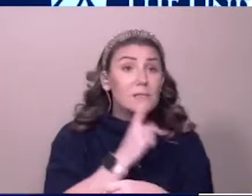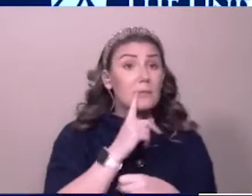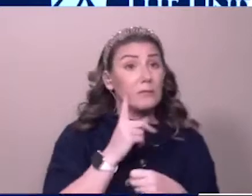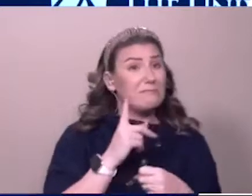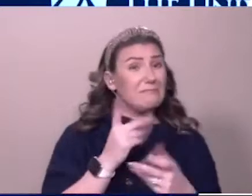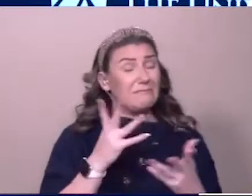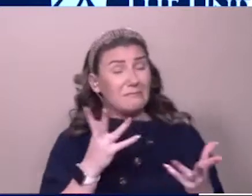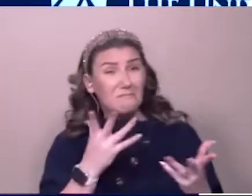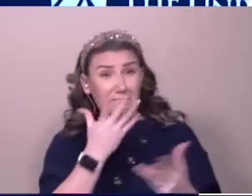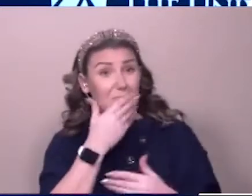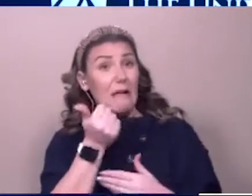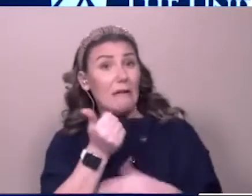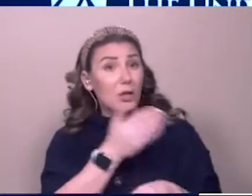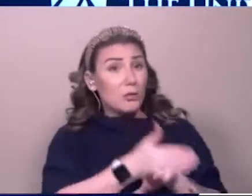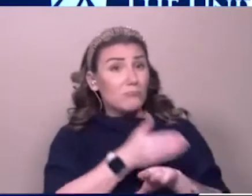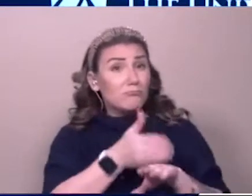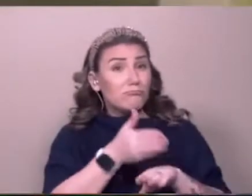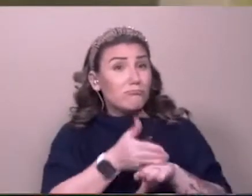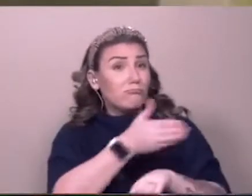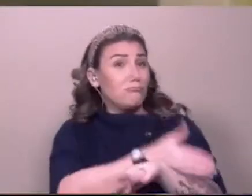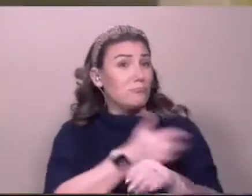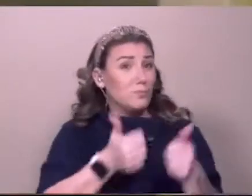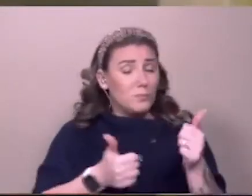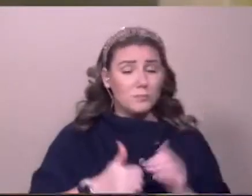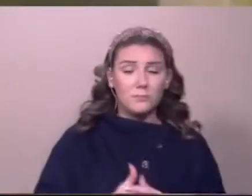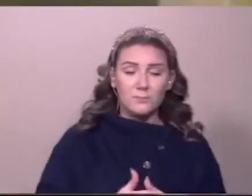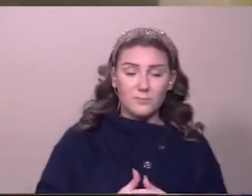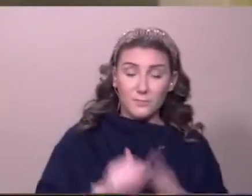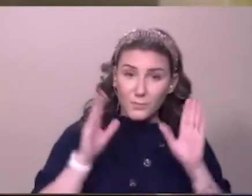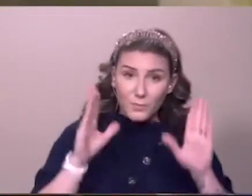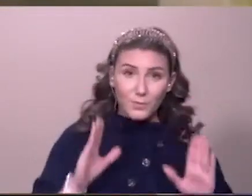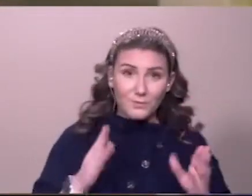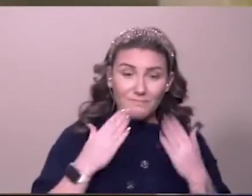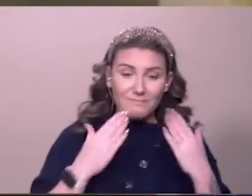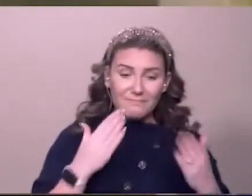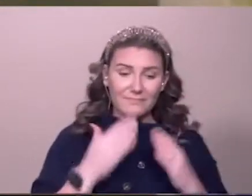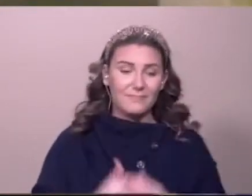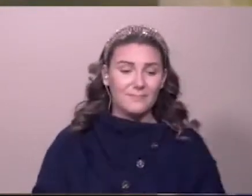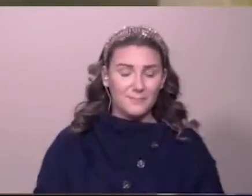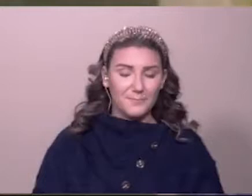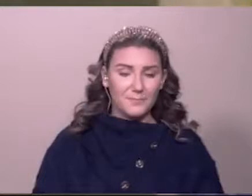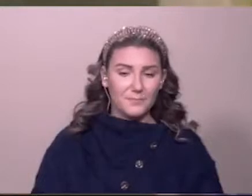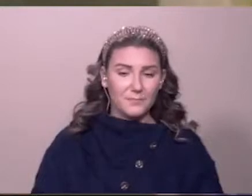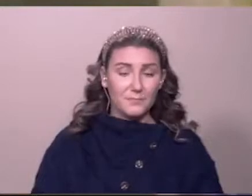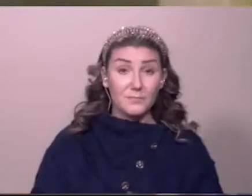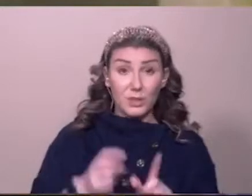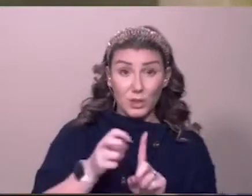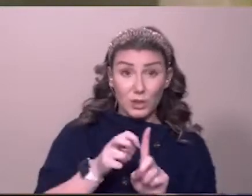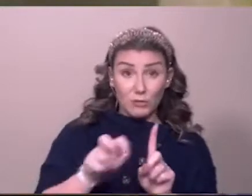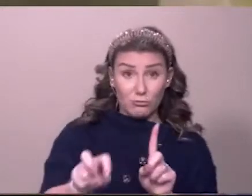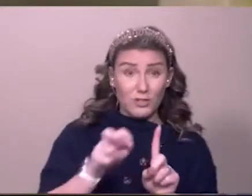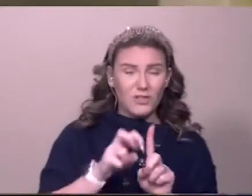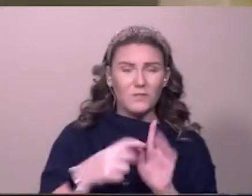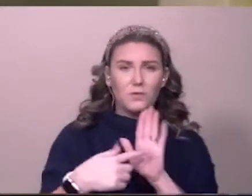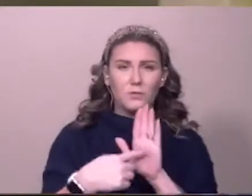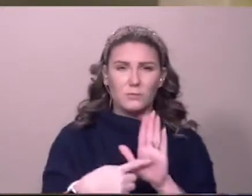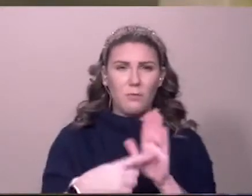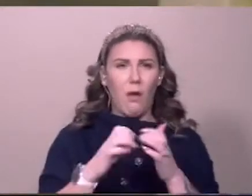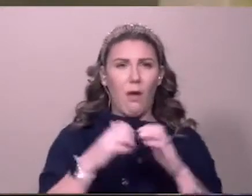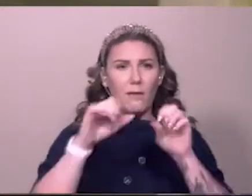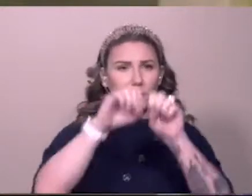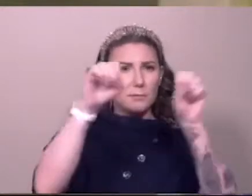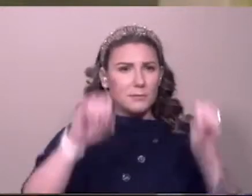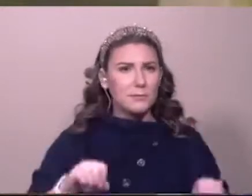there? Yeah, great, and thanks. I think transfers are a good indicator of how the system is